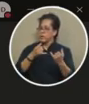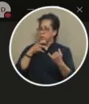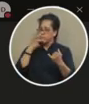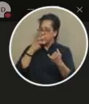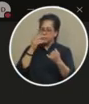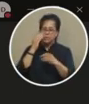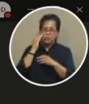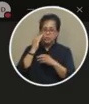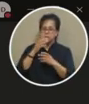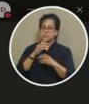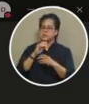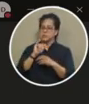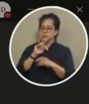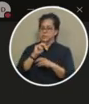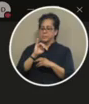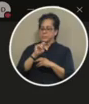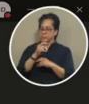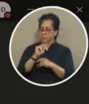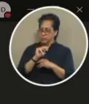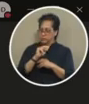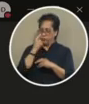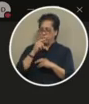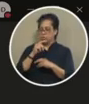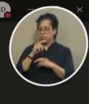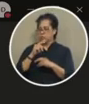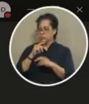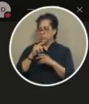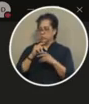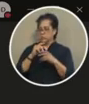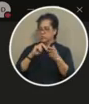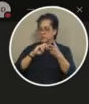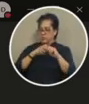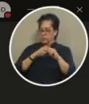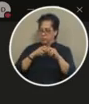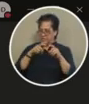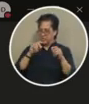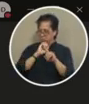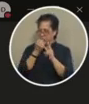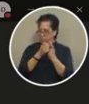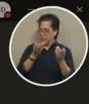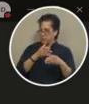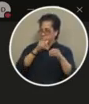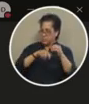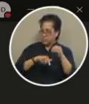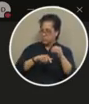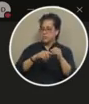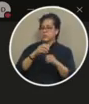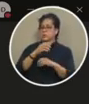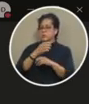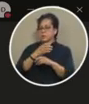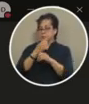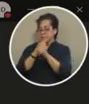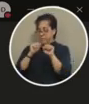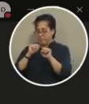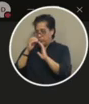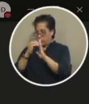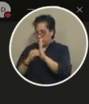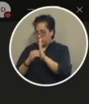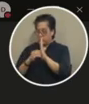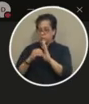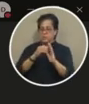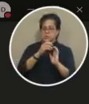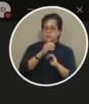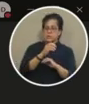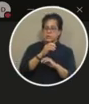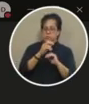unacknowledged immigration-related COVID-19 crisis here in El Paso that contradicts the safety ordinance and the Bridges and